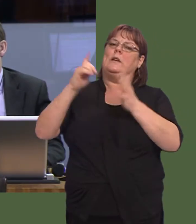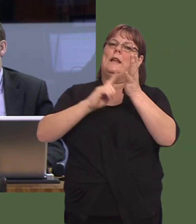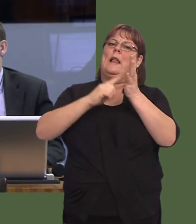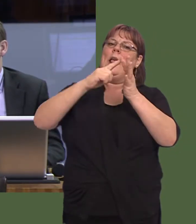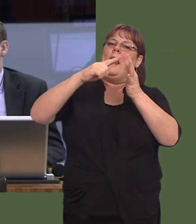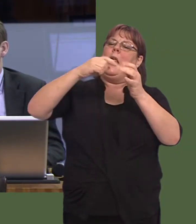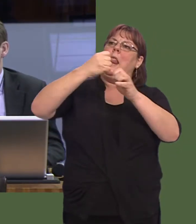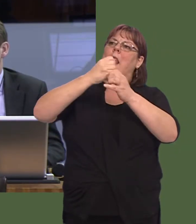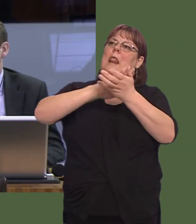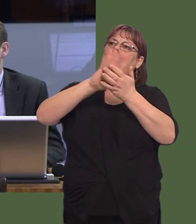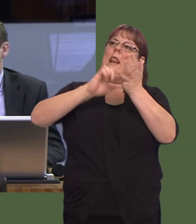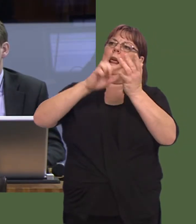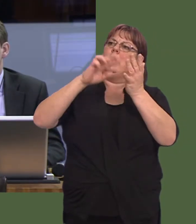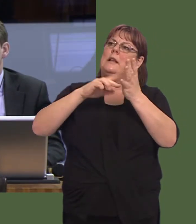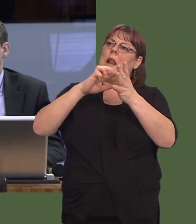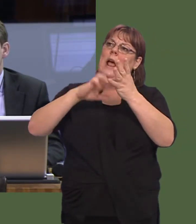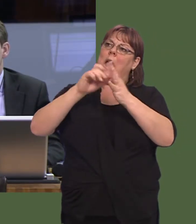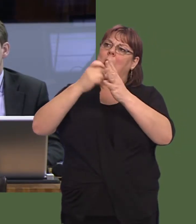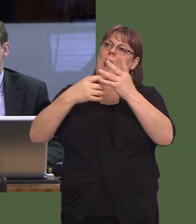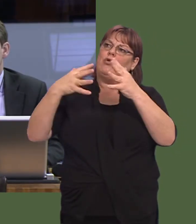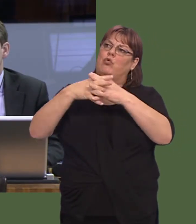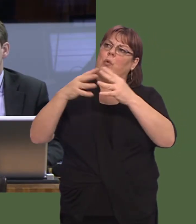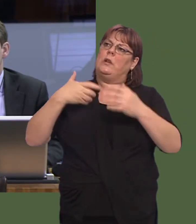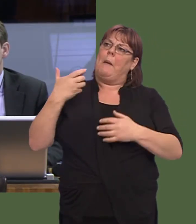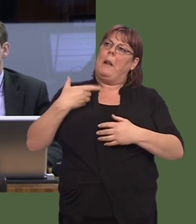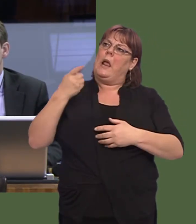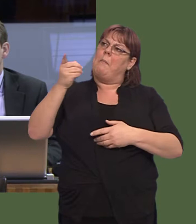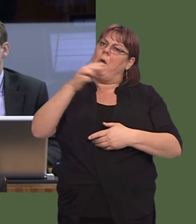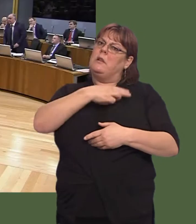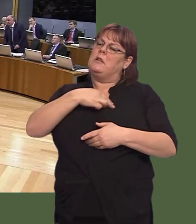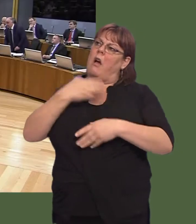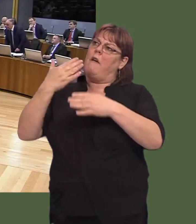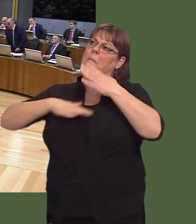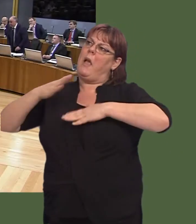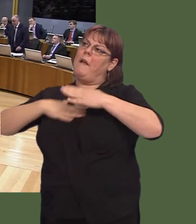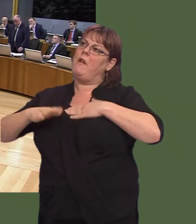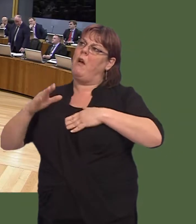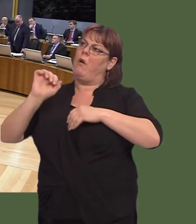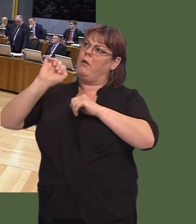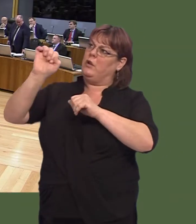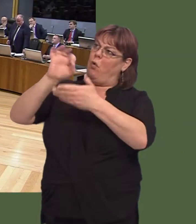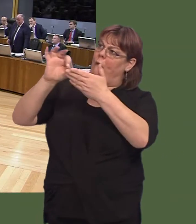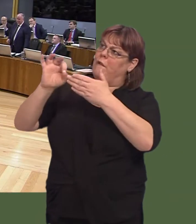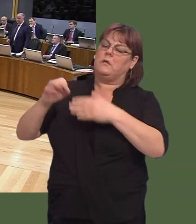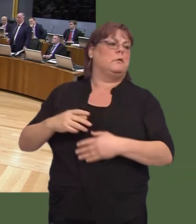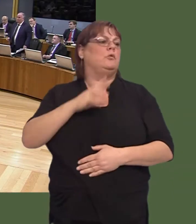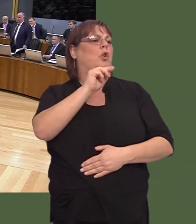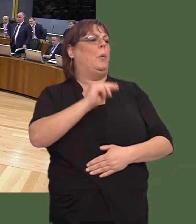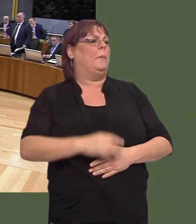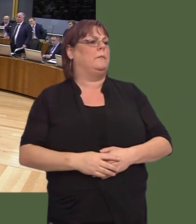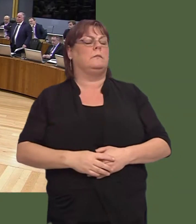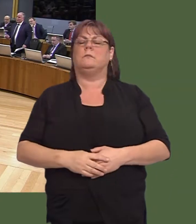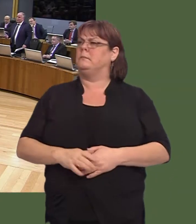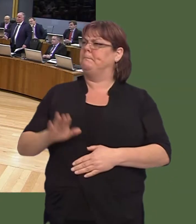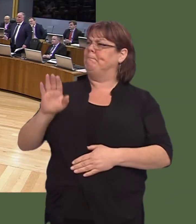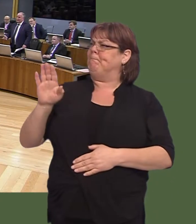2014 about the conduct or behaviour of members of staff in the Welsh Government or your office? No. First Minister, why